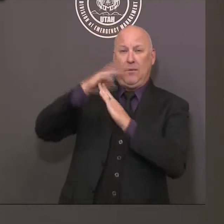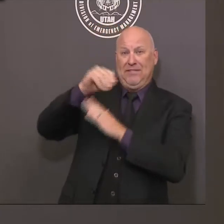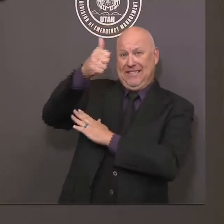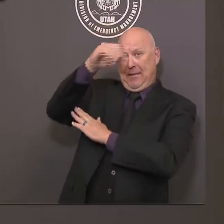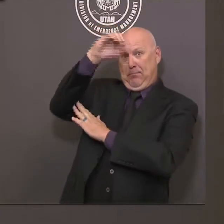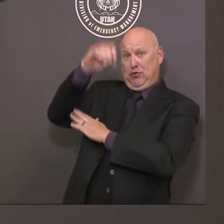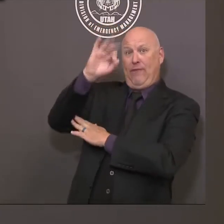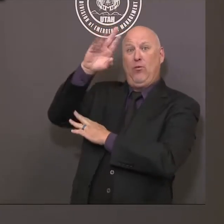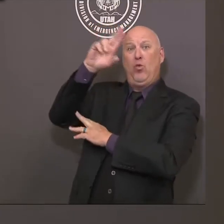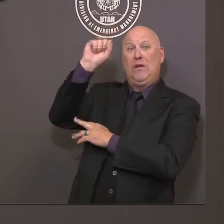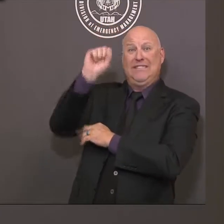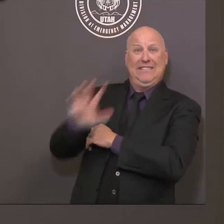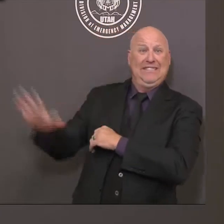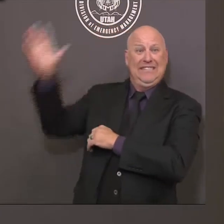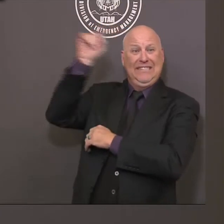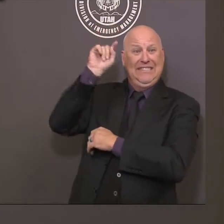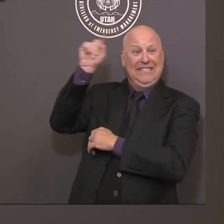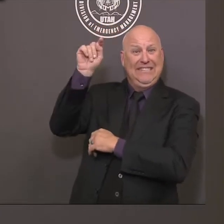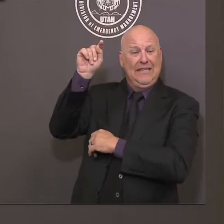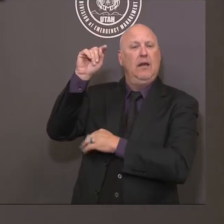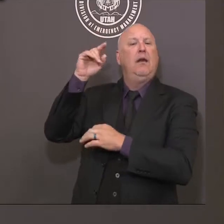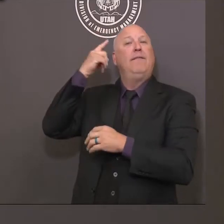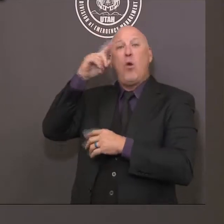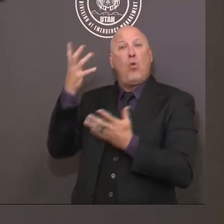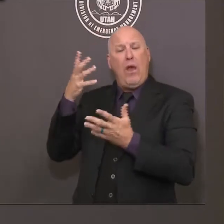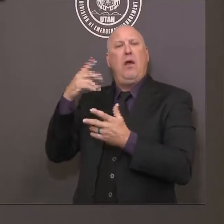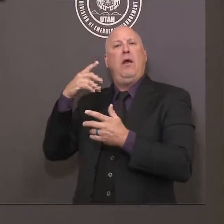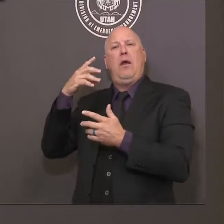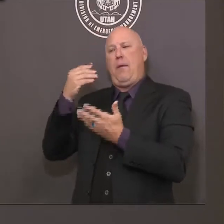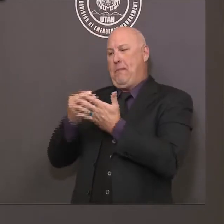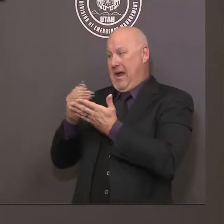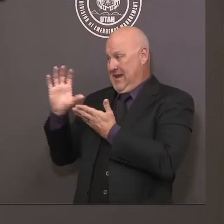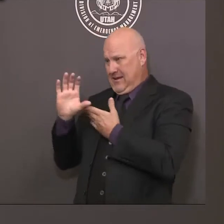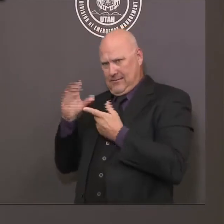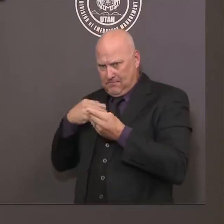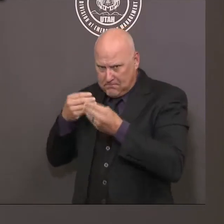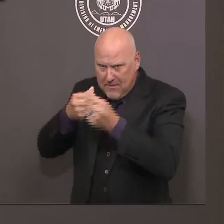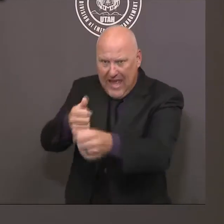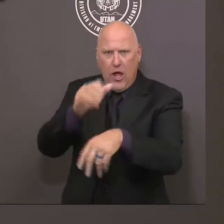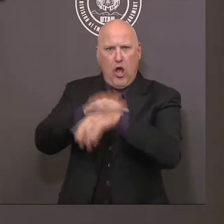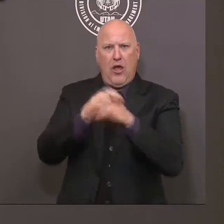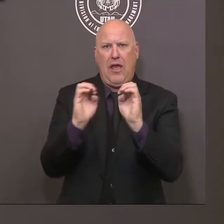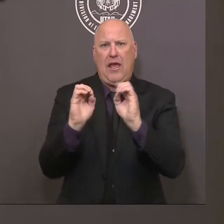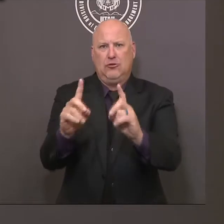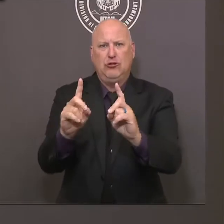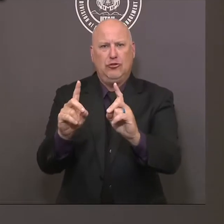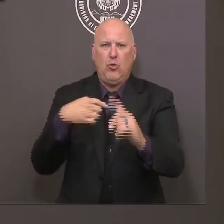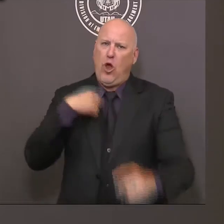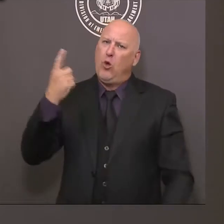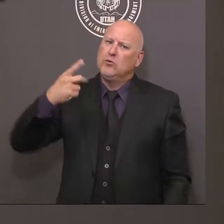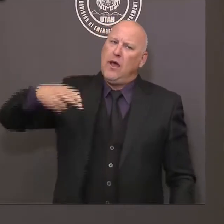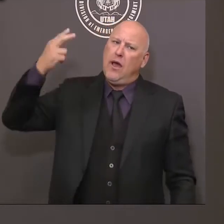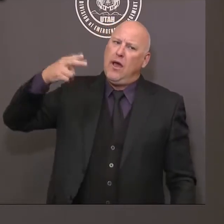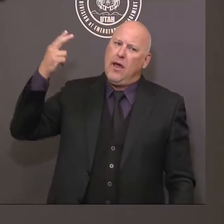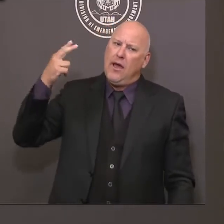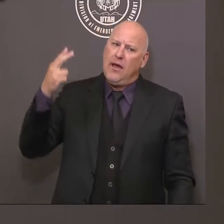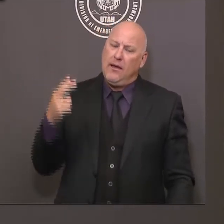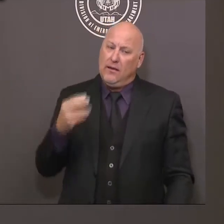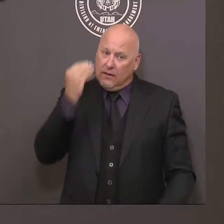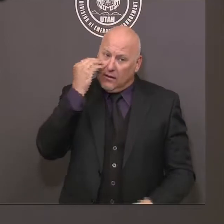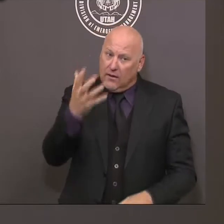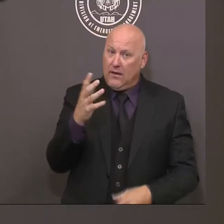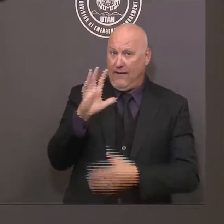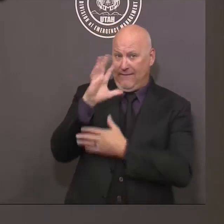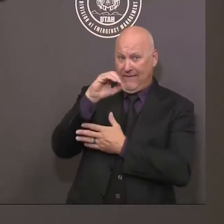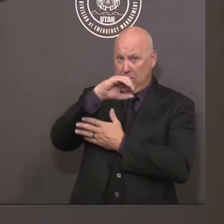goes to education. And that's really something I'm proud of. Again, we're trying to maintain our commitment to education